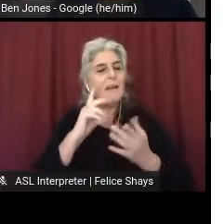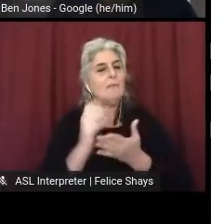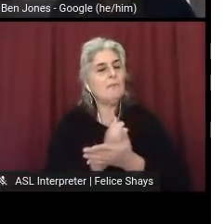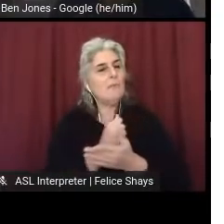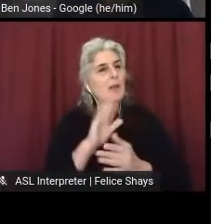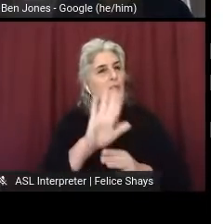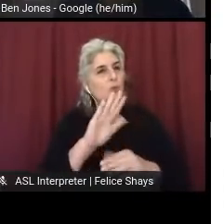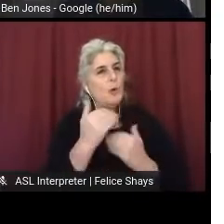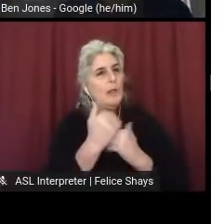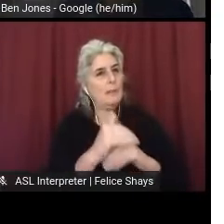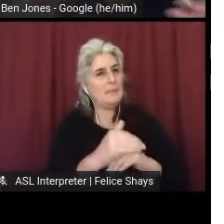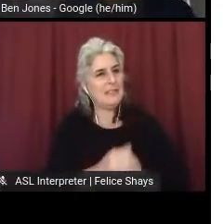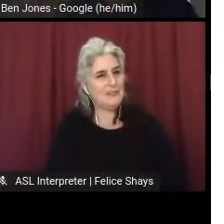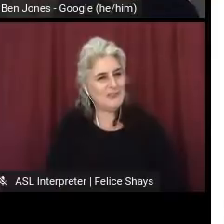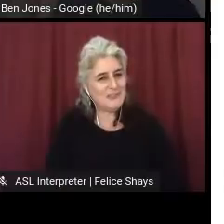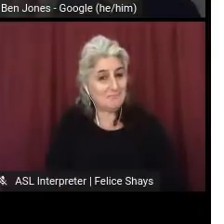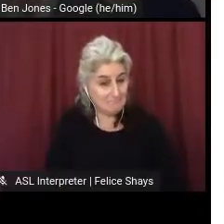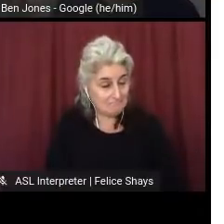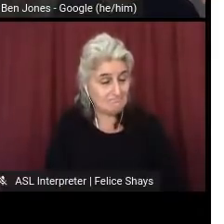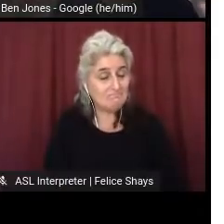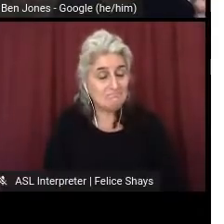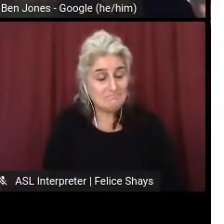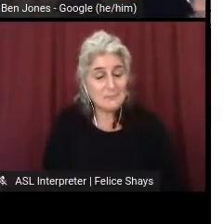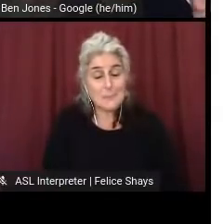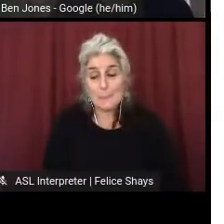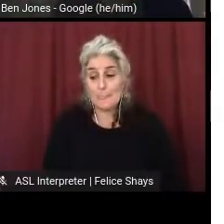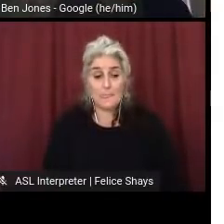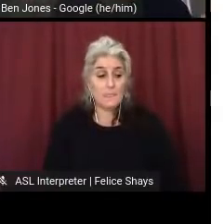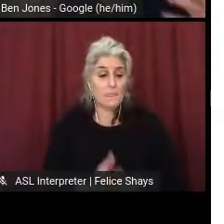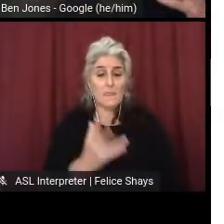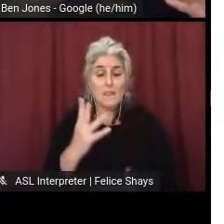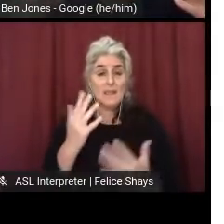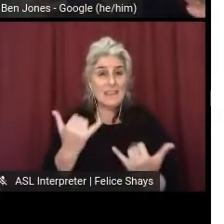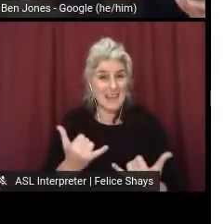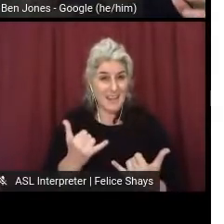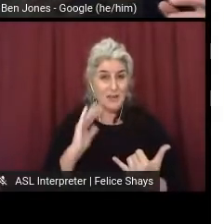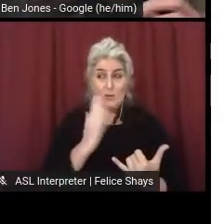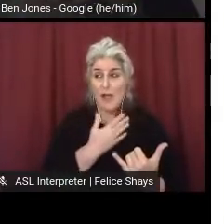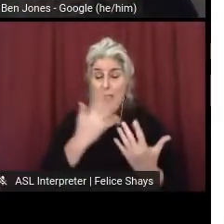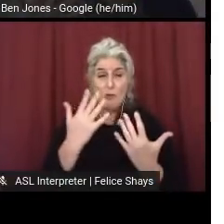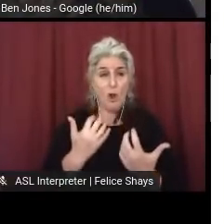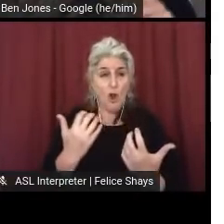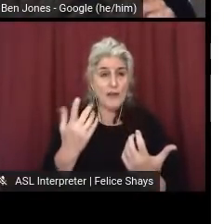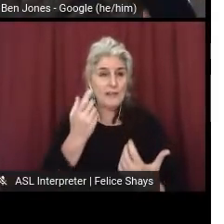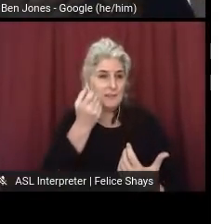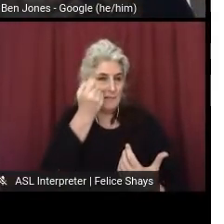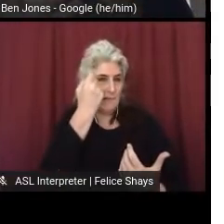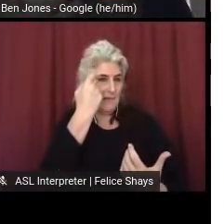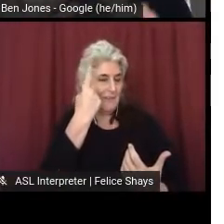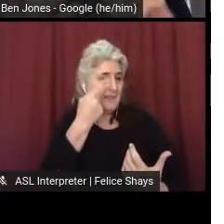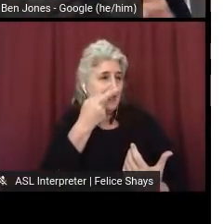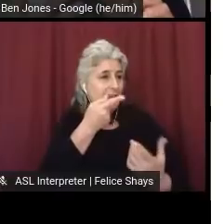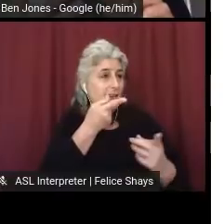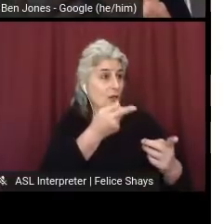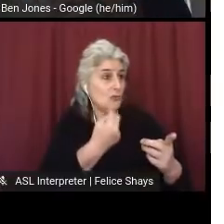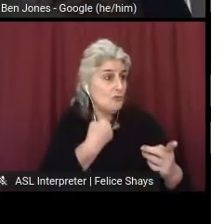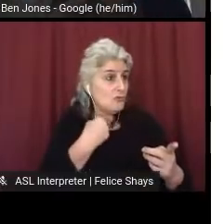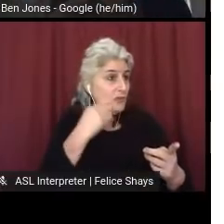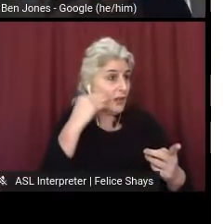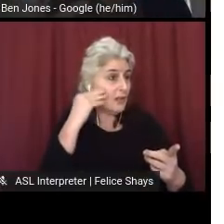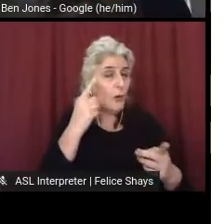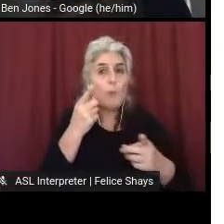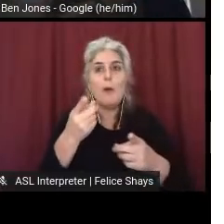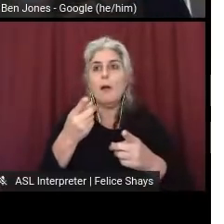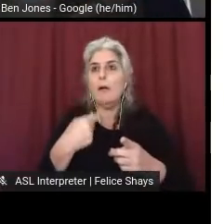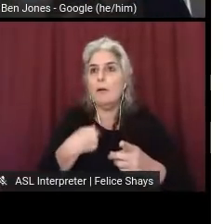constraints. Our audiences have never been more forgiving. They understand we're at home, there are restrictions, we